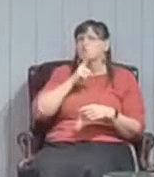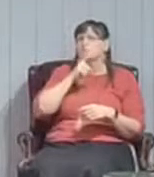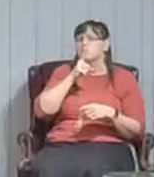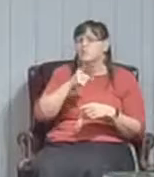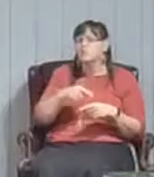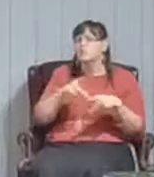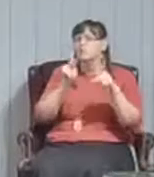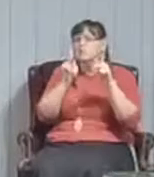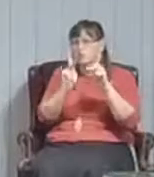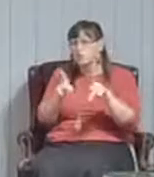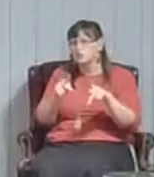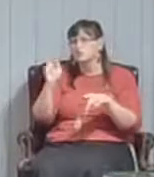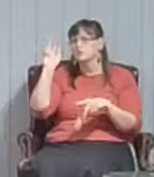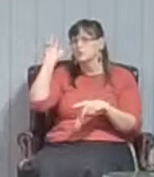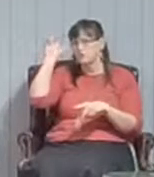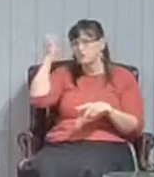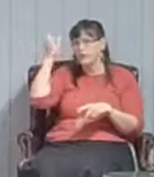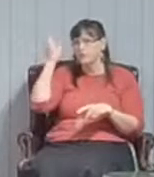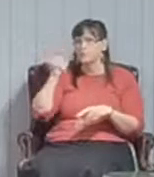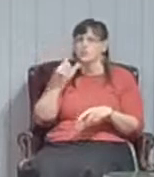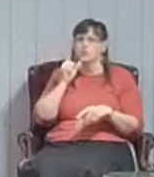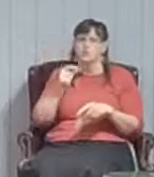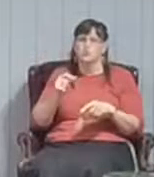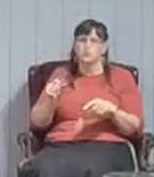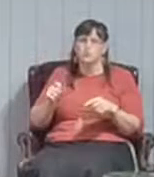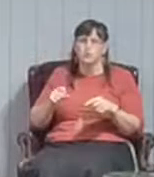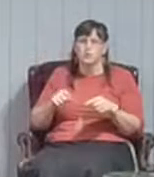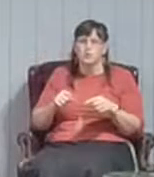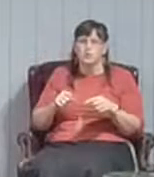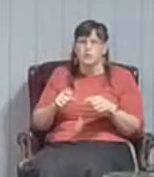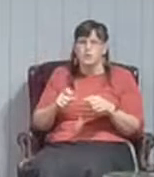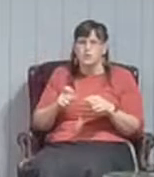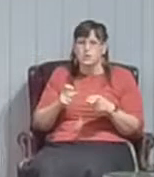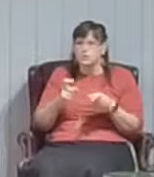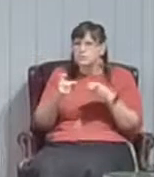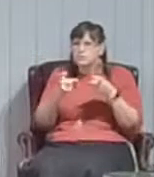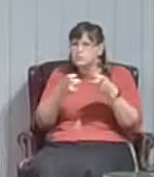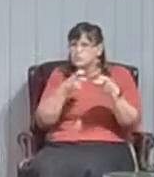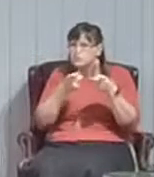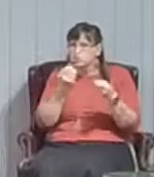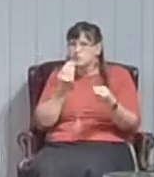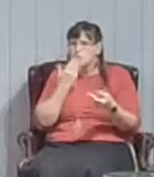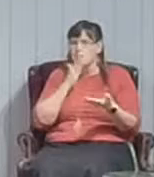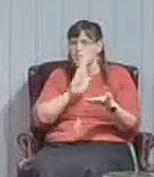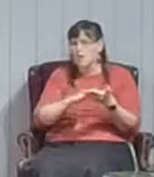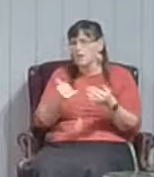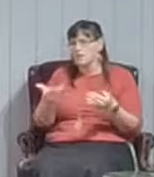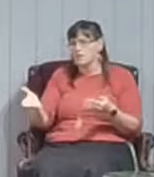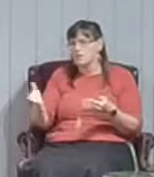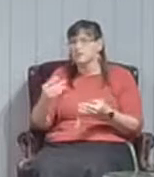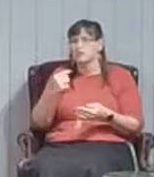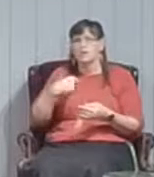there who instigates and makes bad things happen. I just think bad things happen